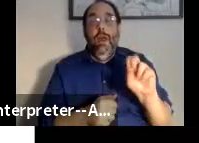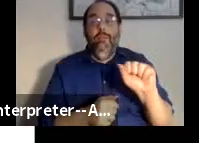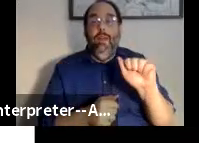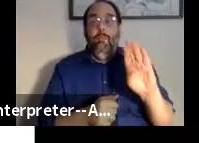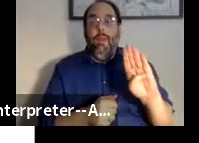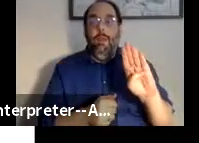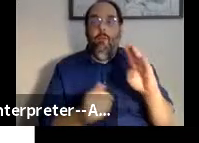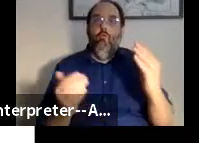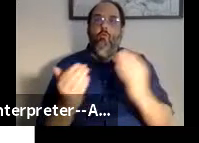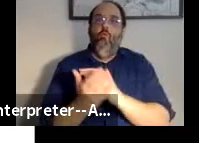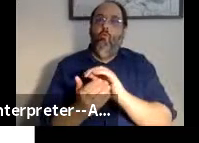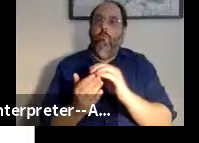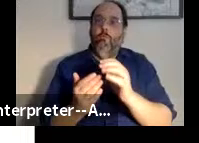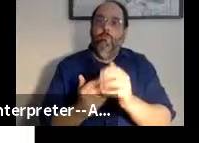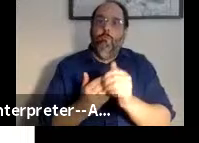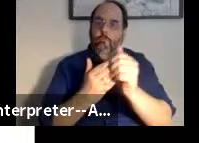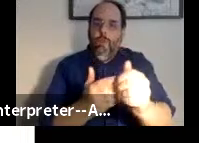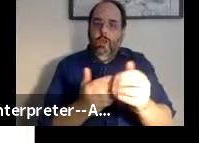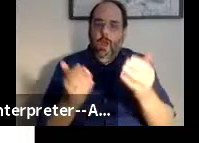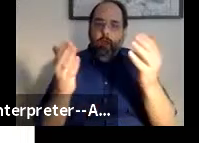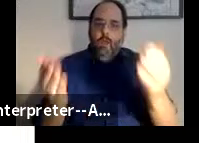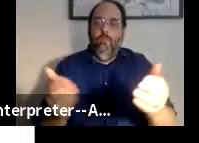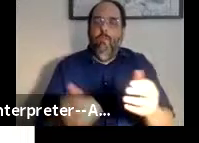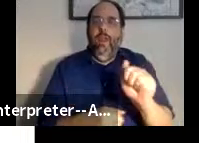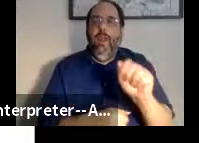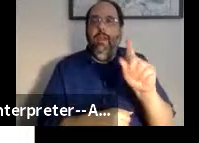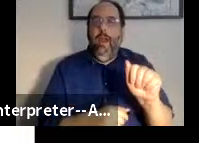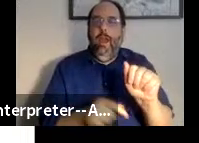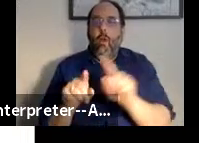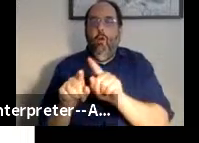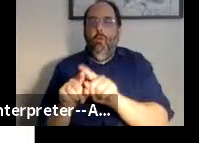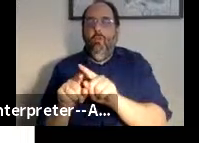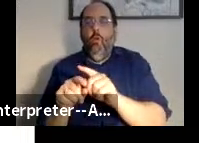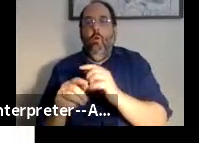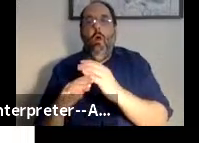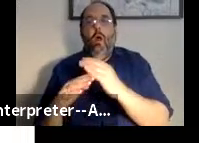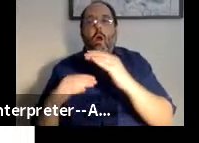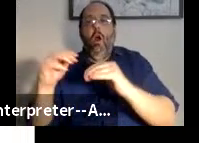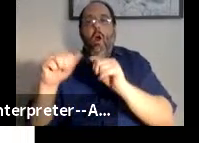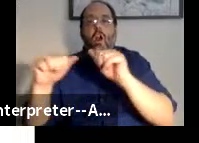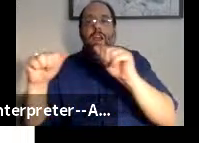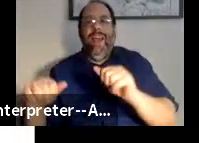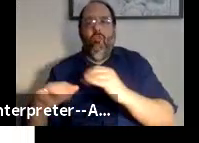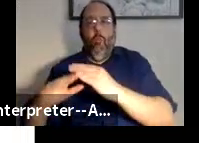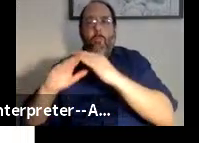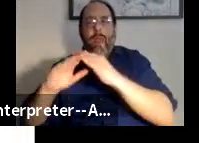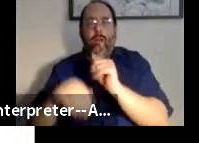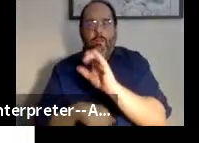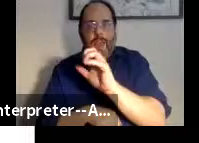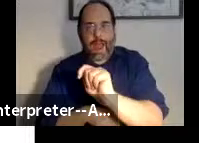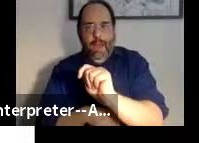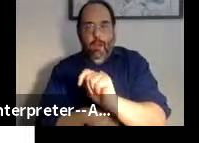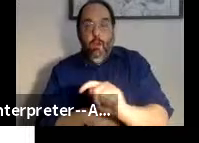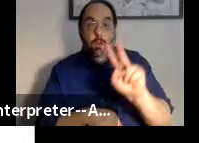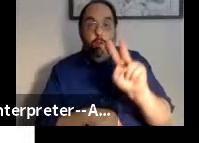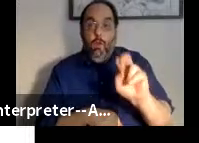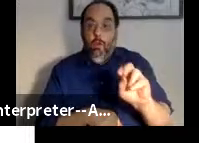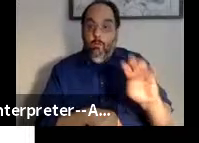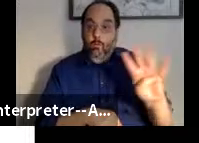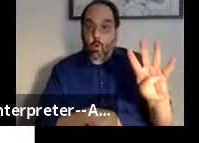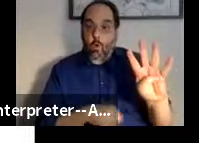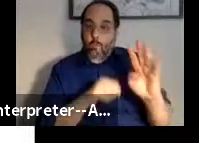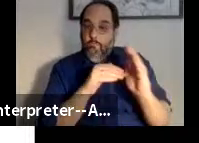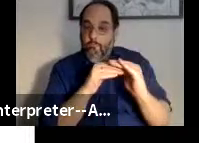updated guidelines for the ADA and also the Architectural Barriers Act. And so in 2004,